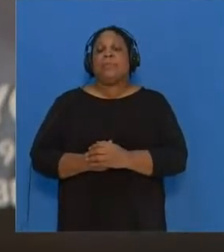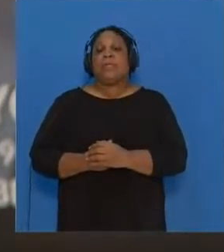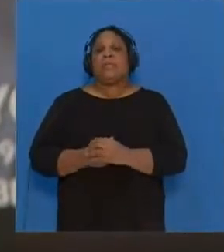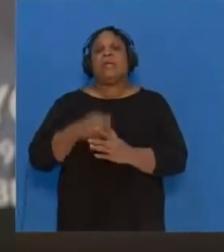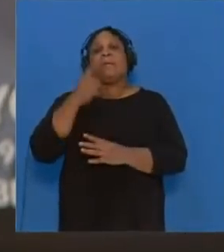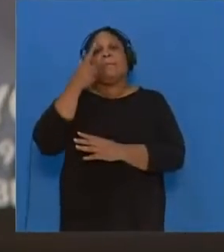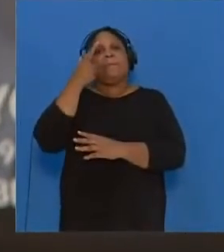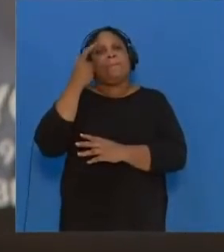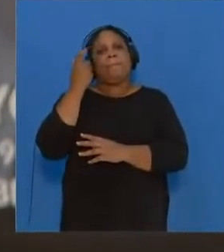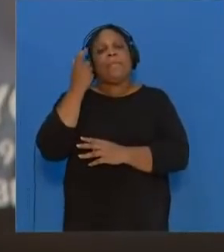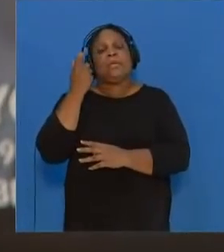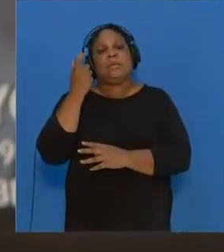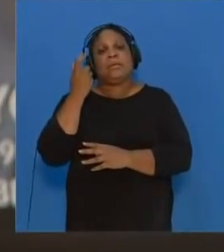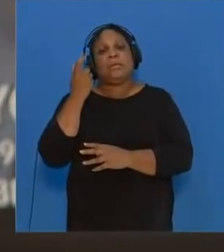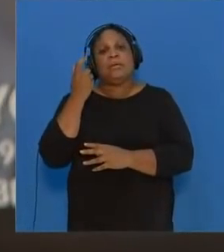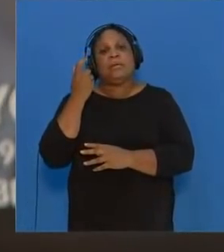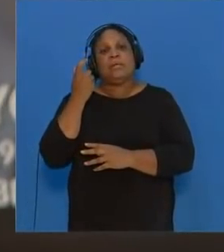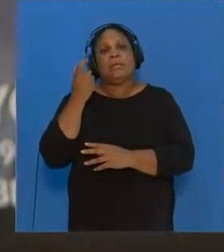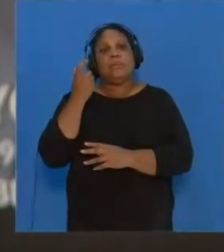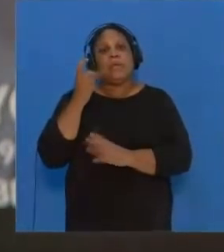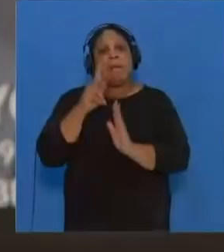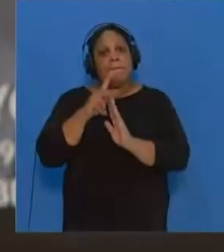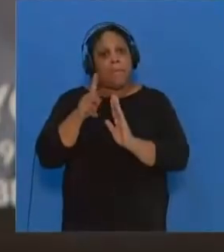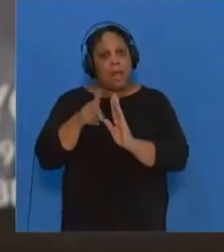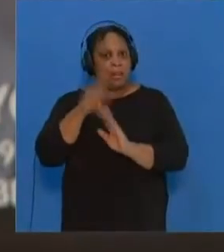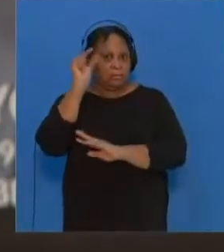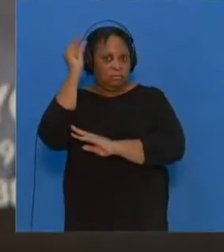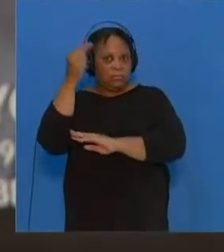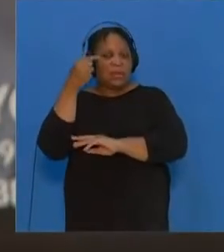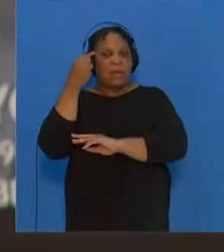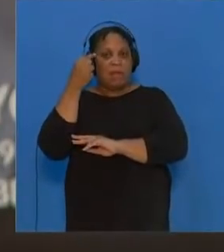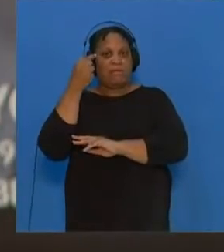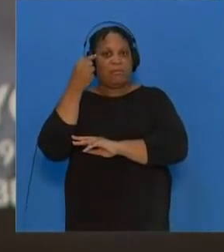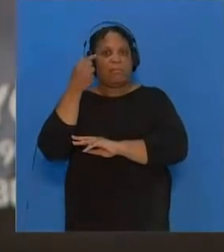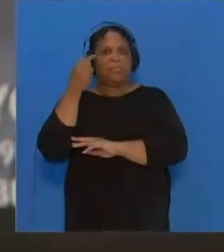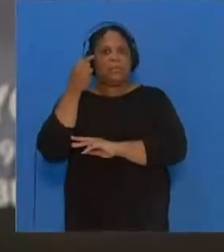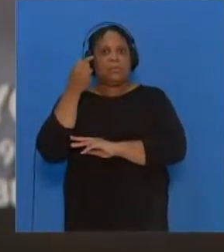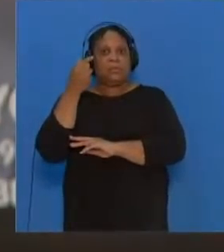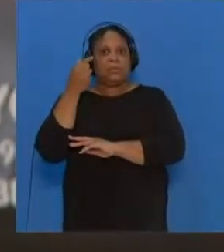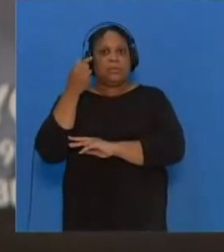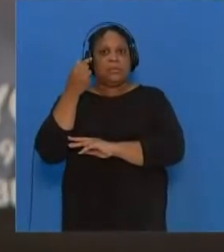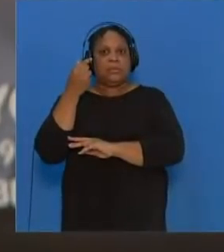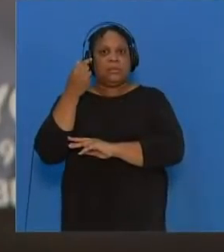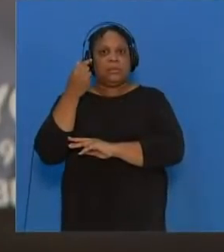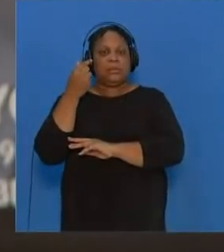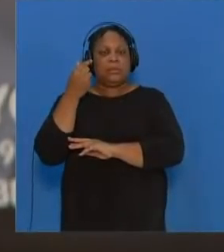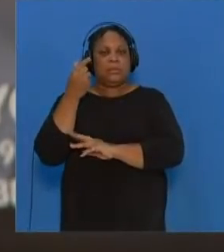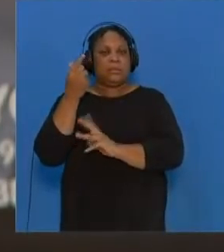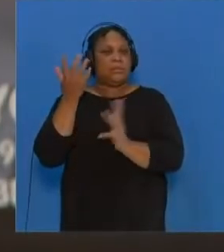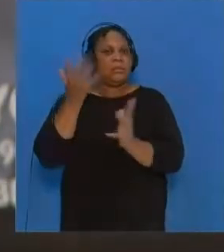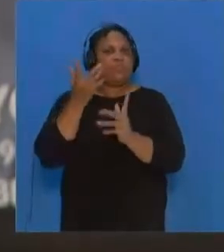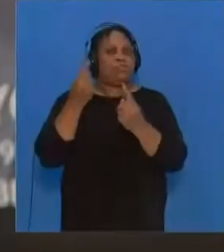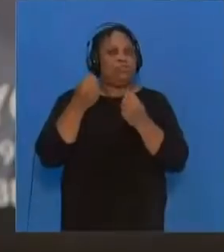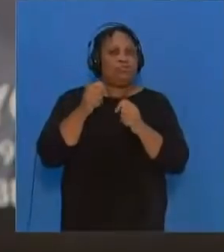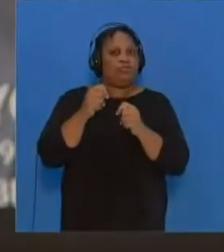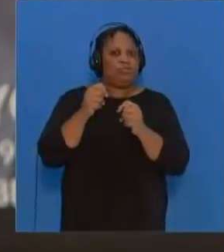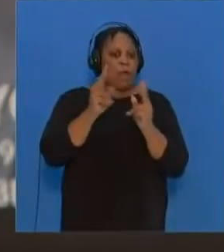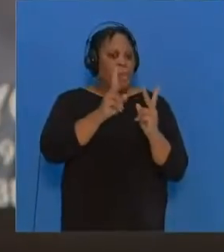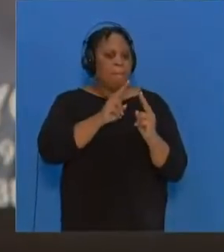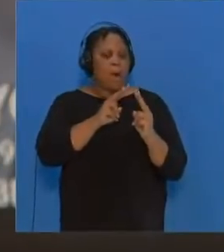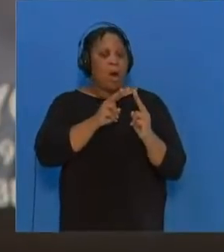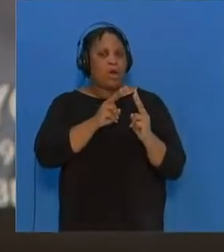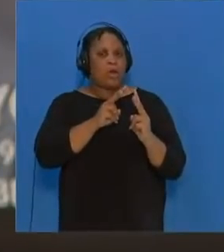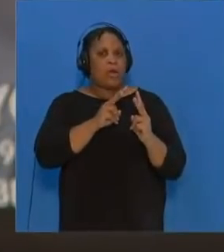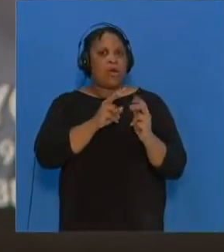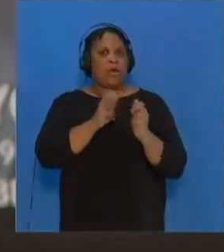Because the policy of the government will be to have to try to partner with